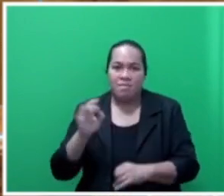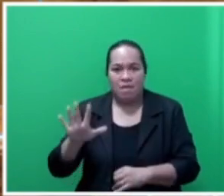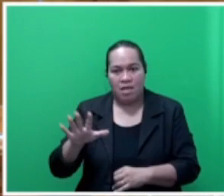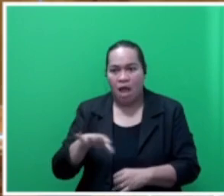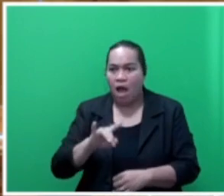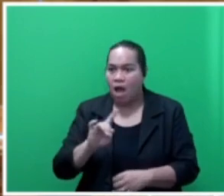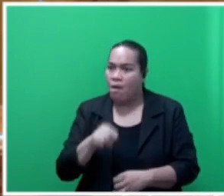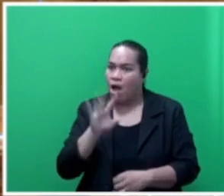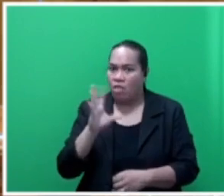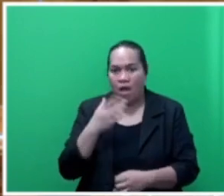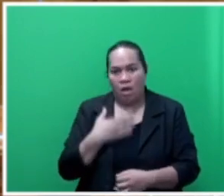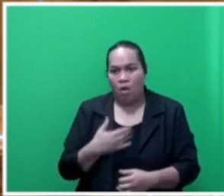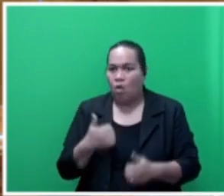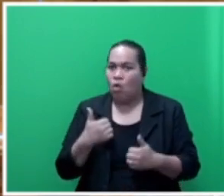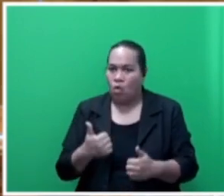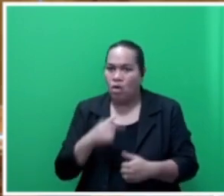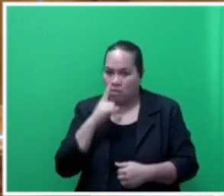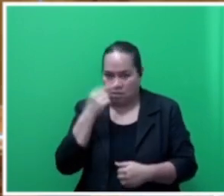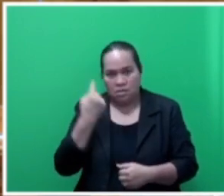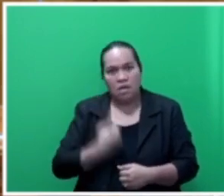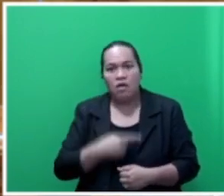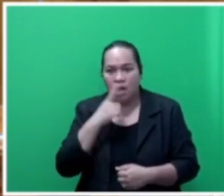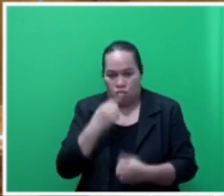Yet they are self-sufficient